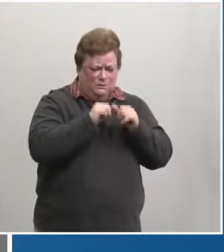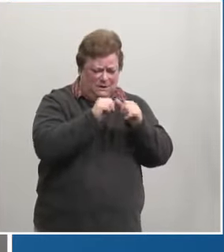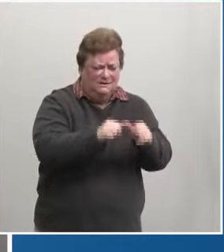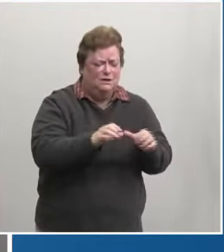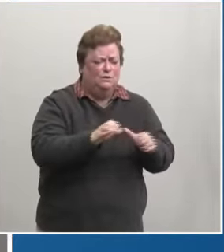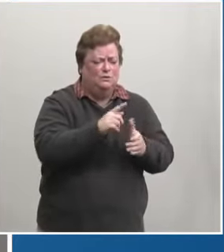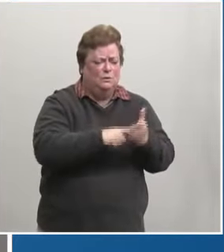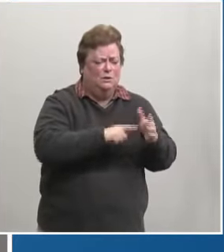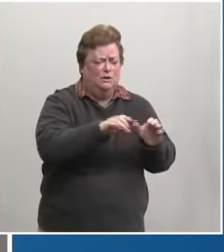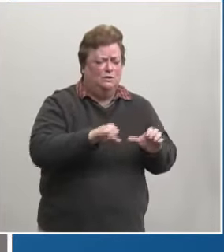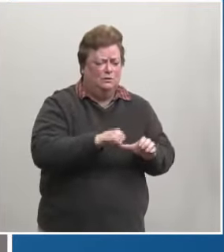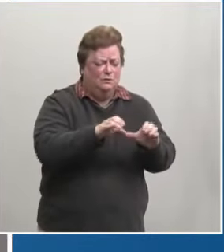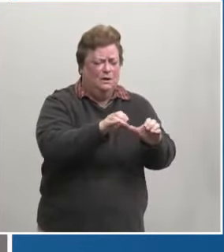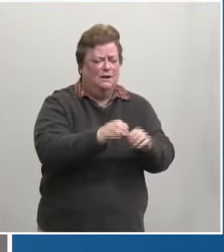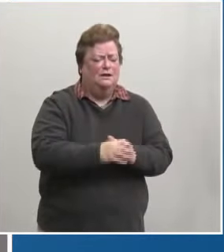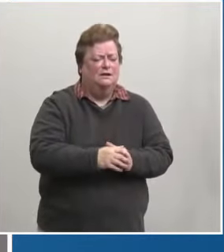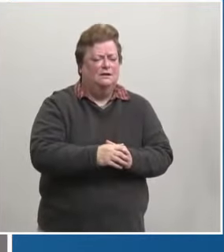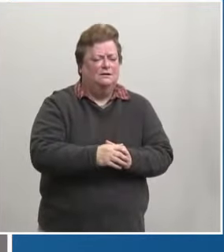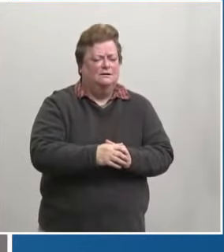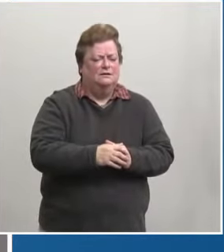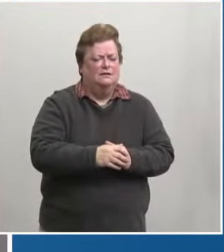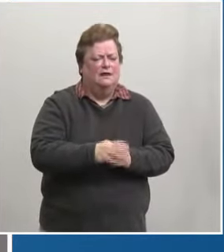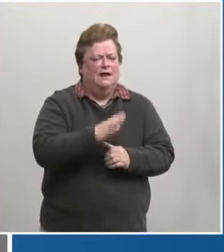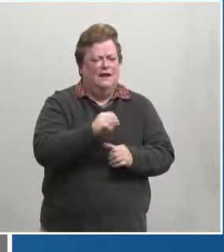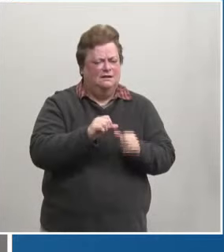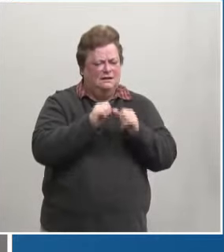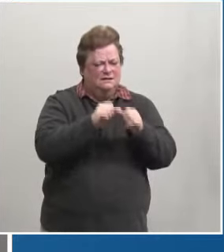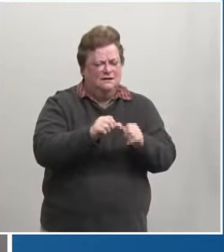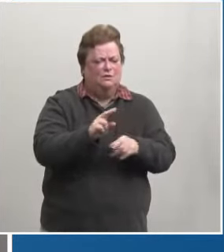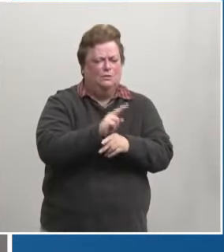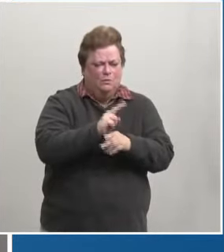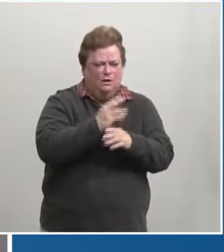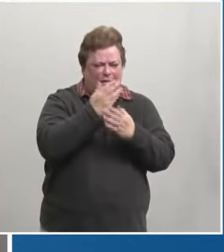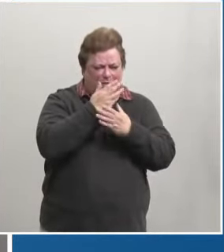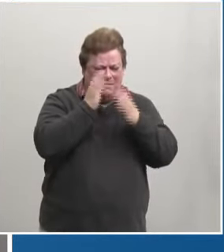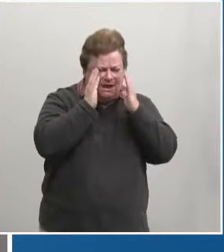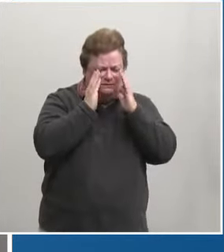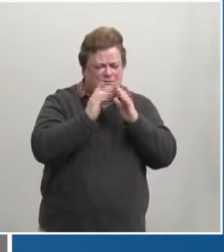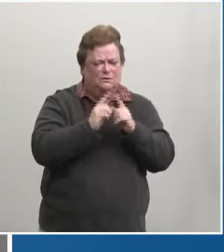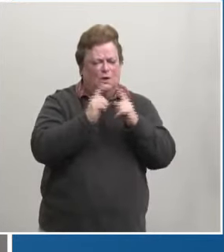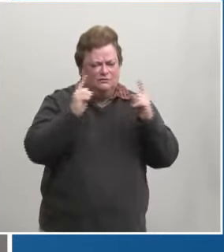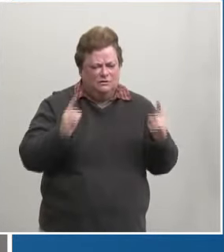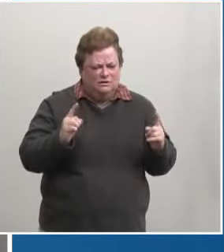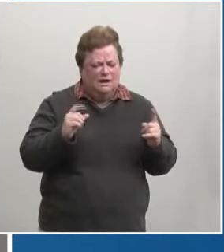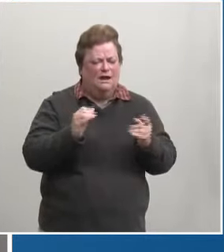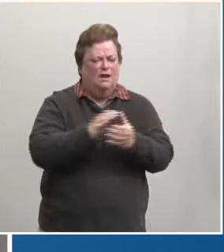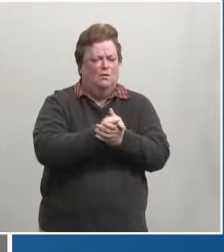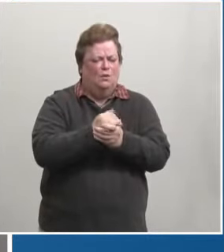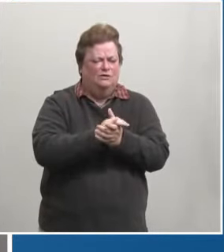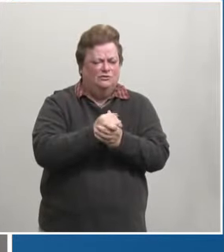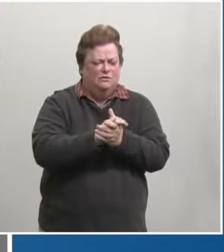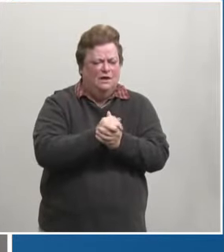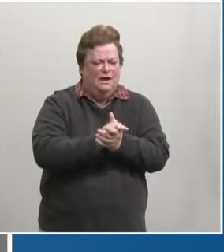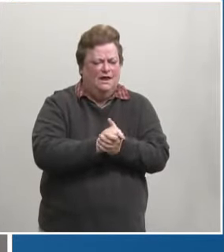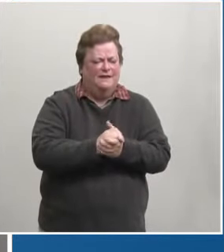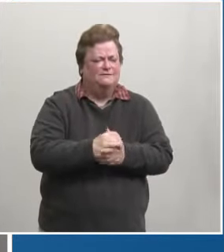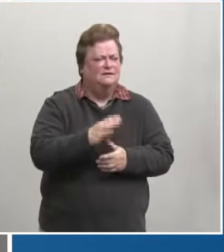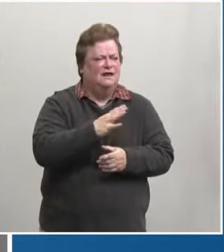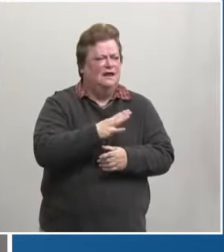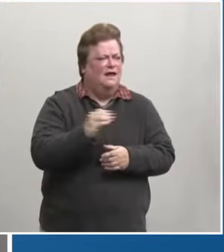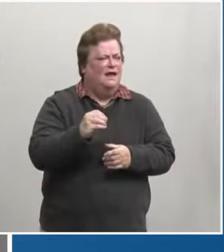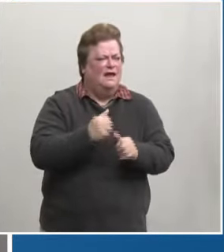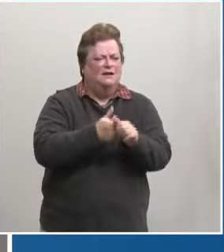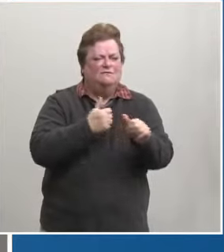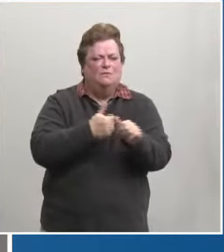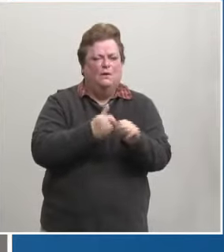us move into elevated orange, and to continue wearing their mask, watching their distance, and washing their hands, and